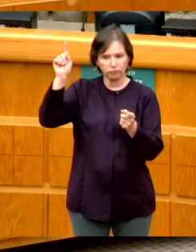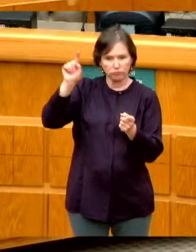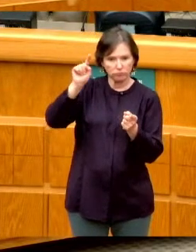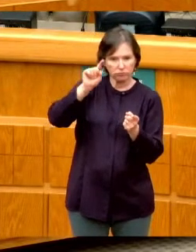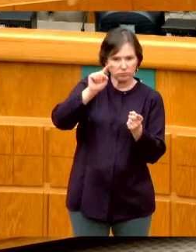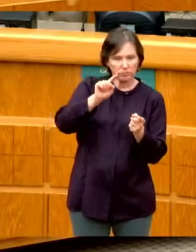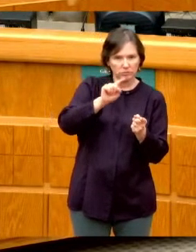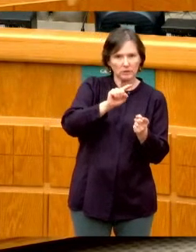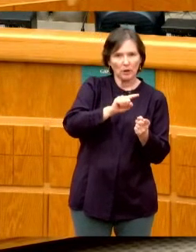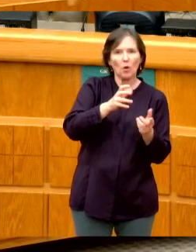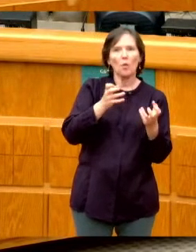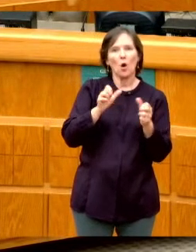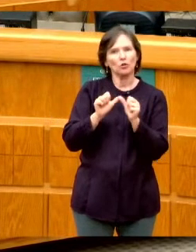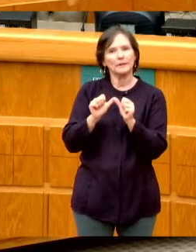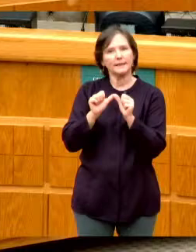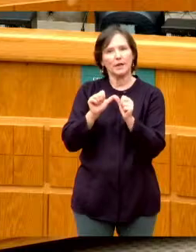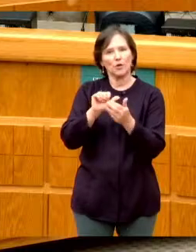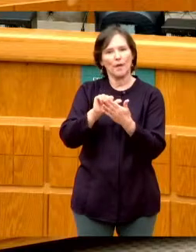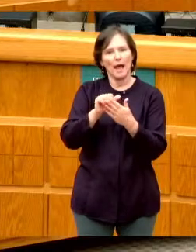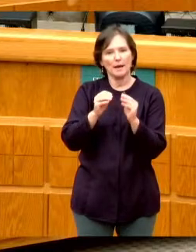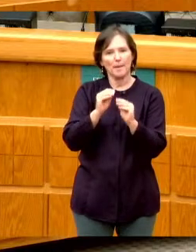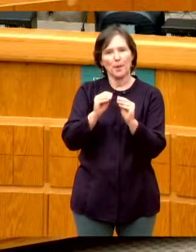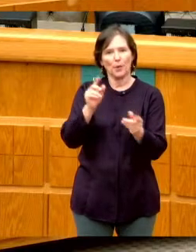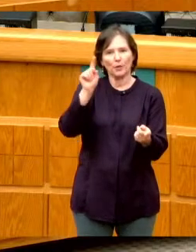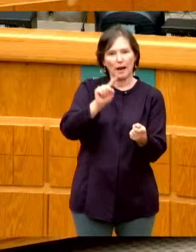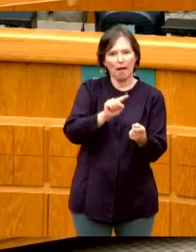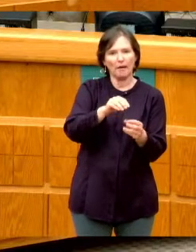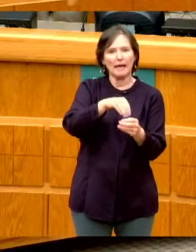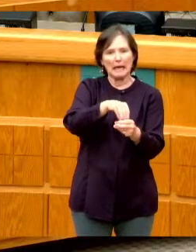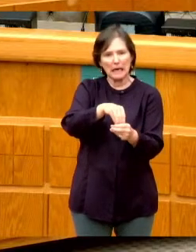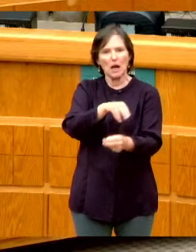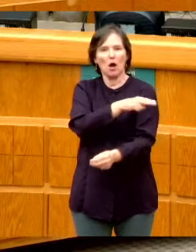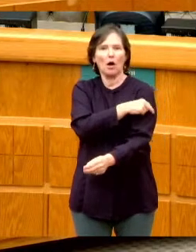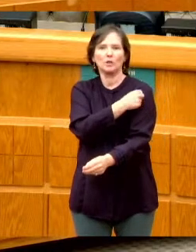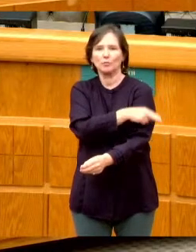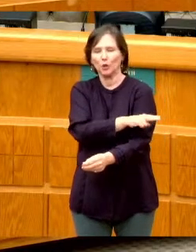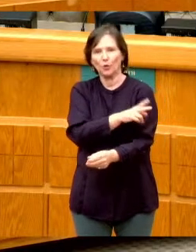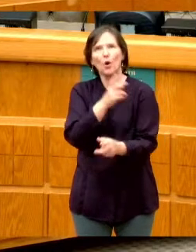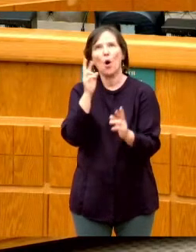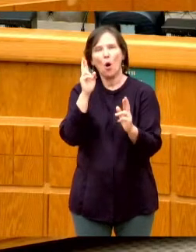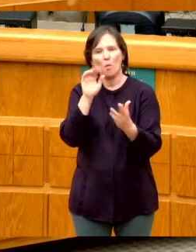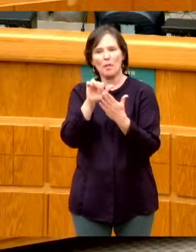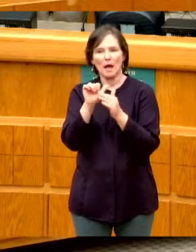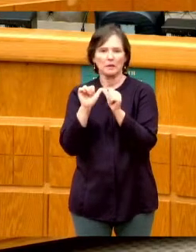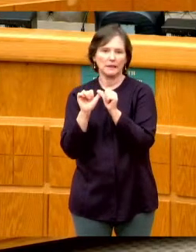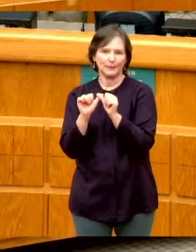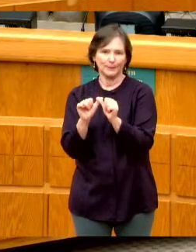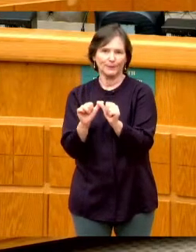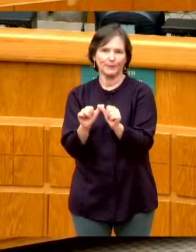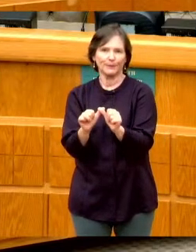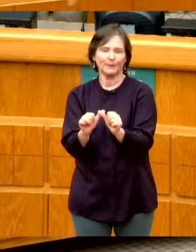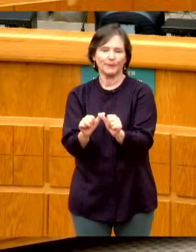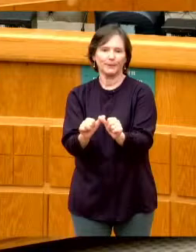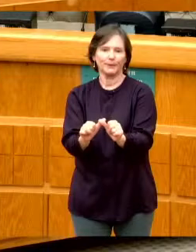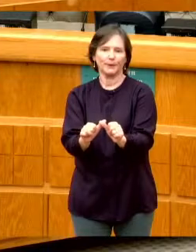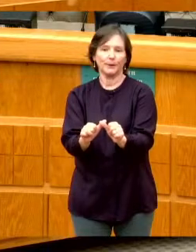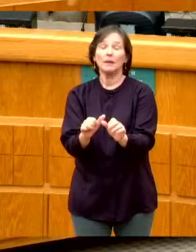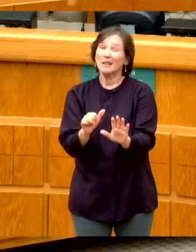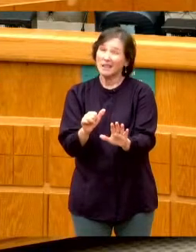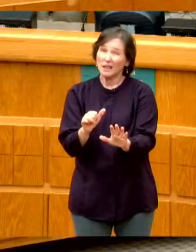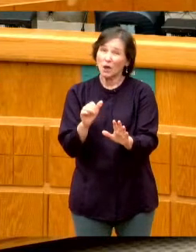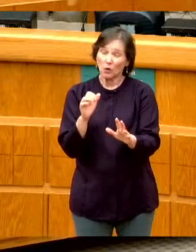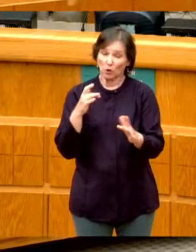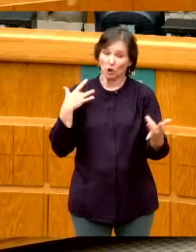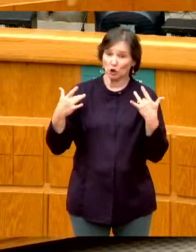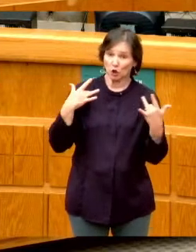We want to continue that. We hope that that's what continues to happen. Again, we're kind of worried because last week,